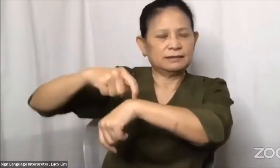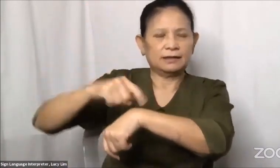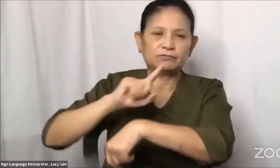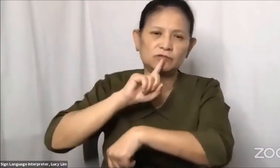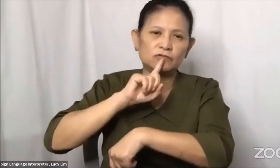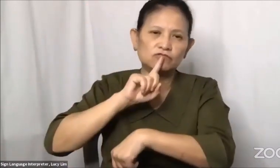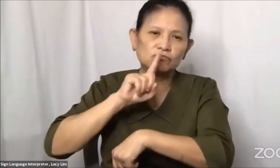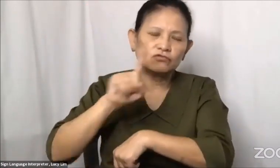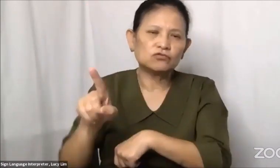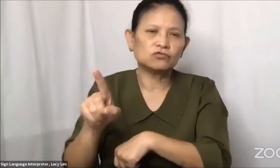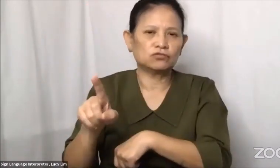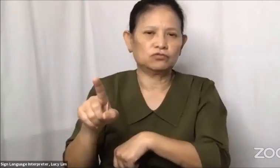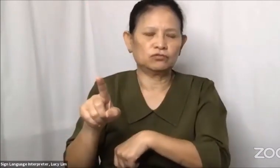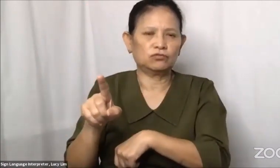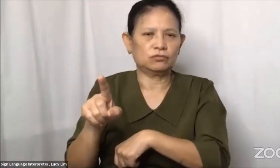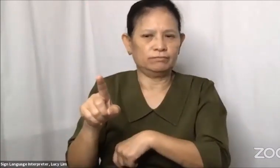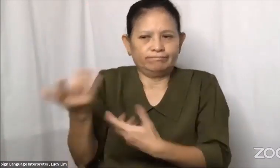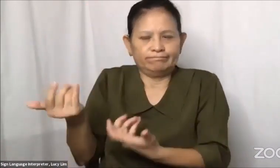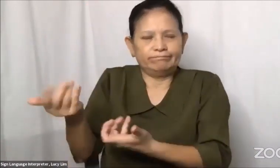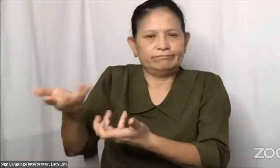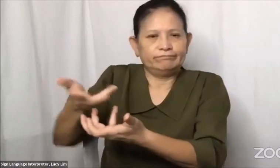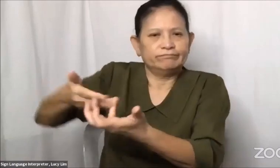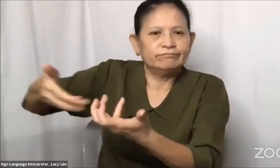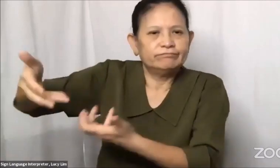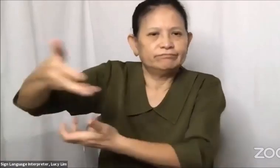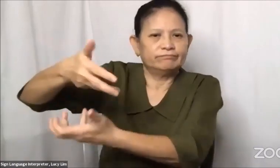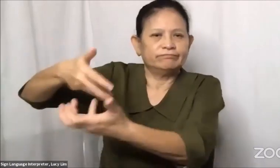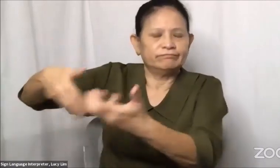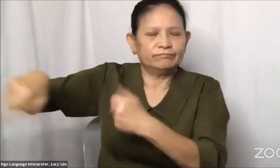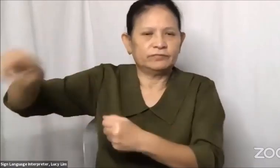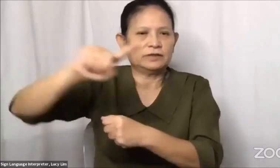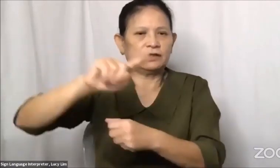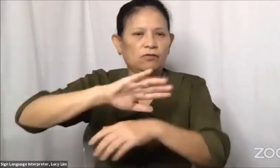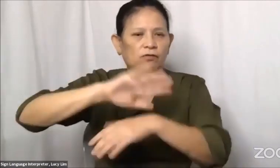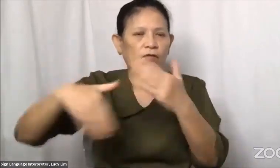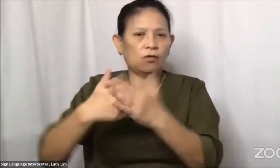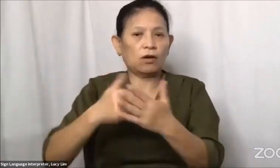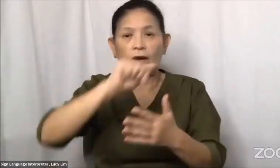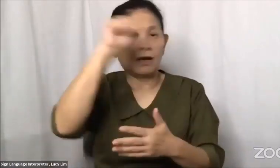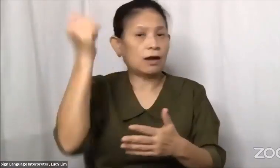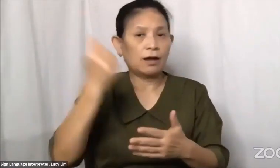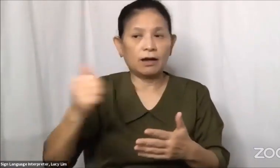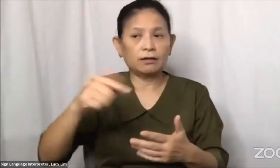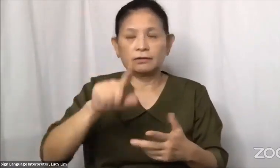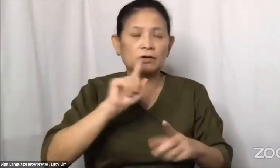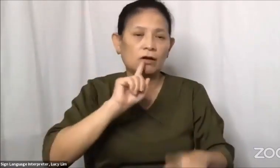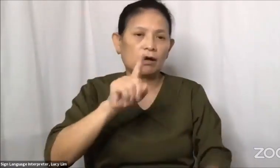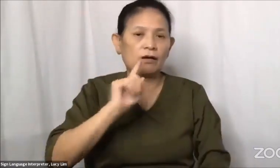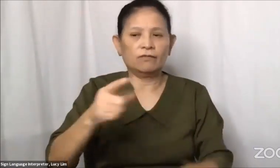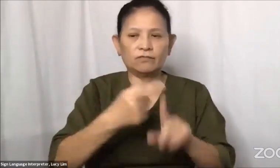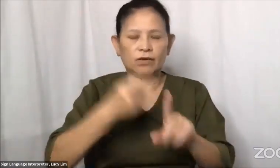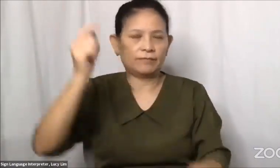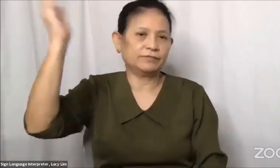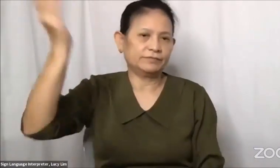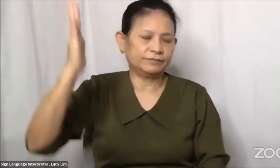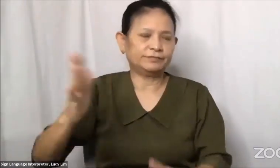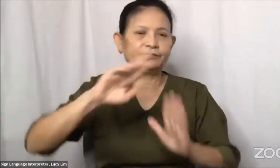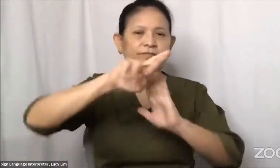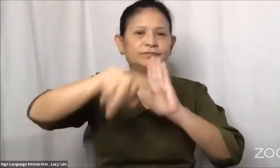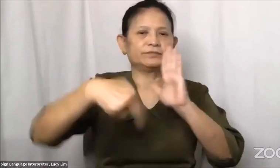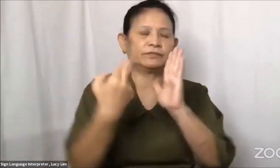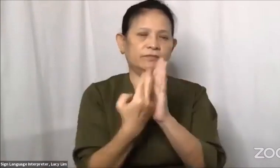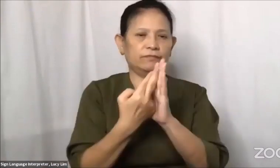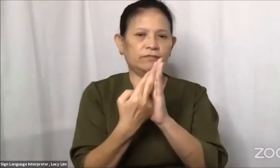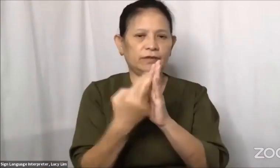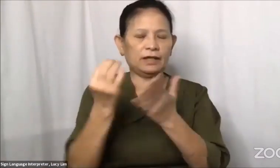orient everyone towards that. So any comments from our speakers on this? The role of education starting